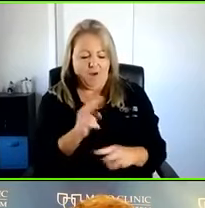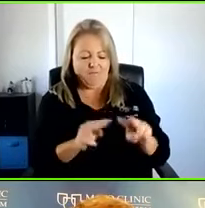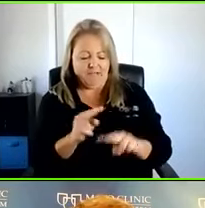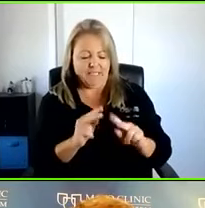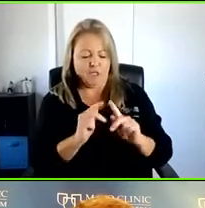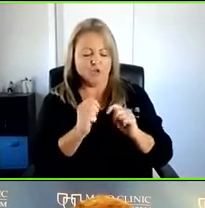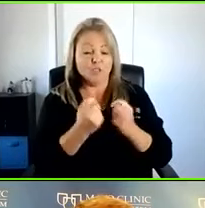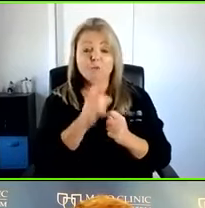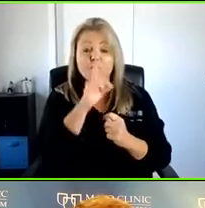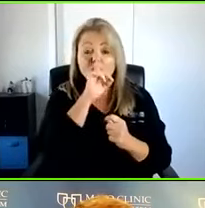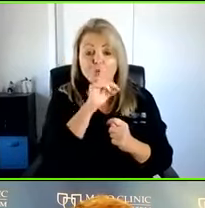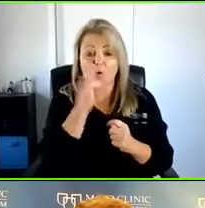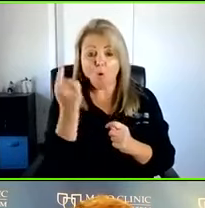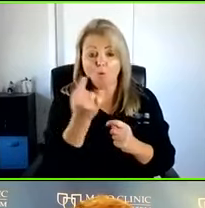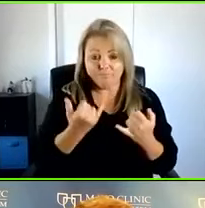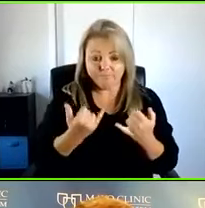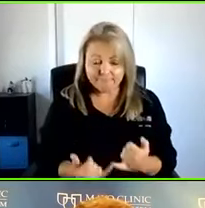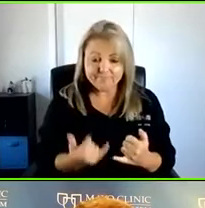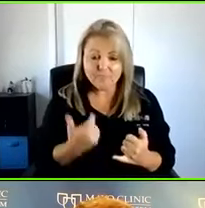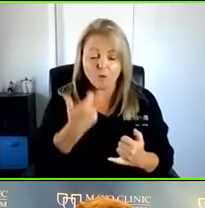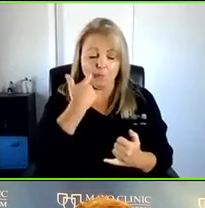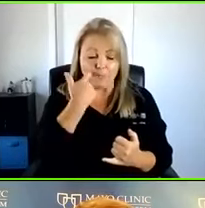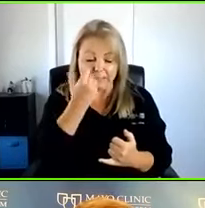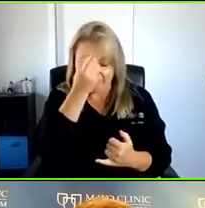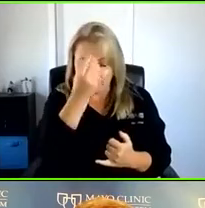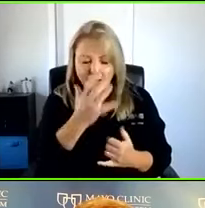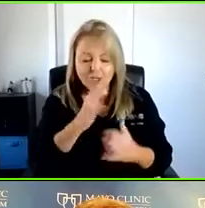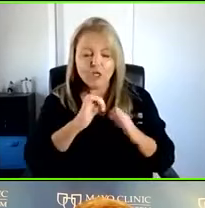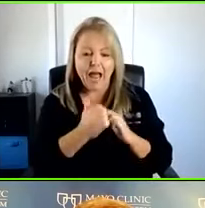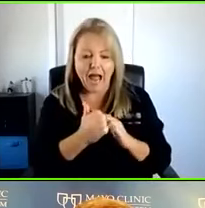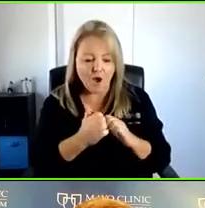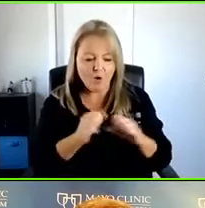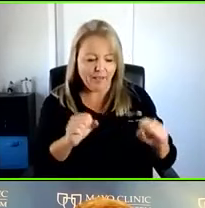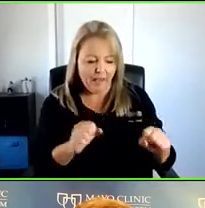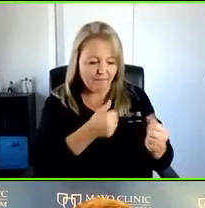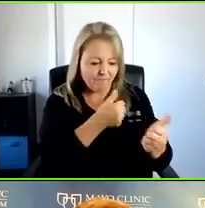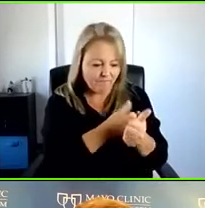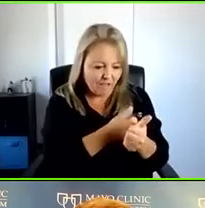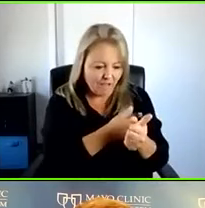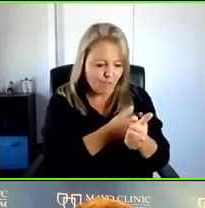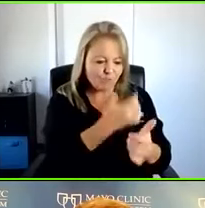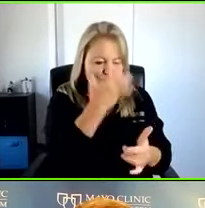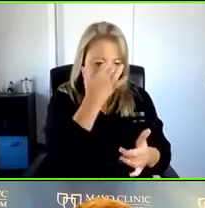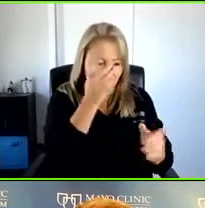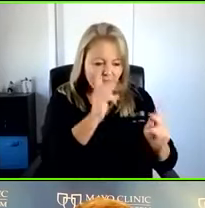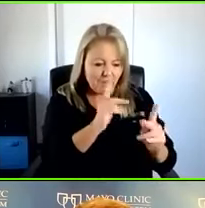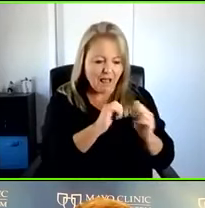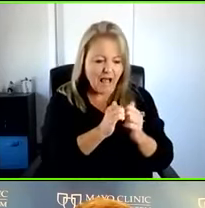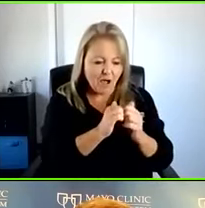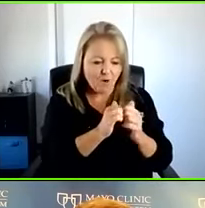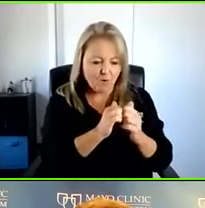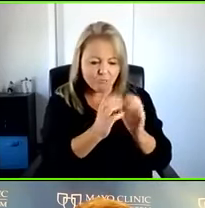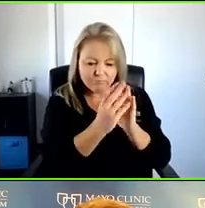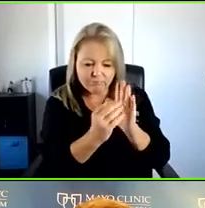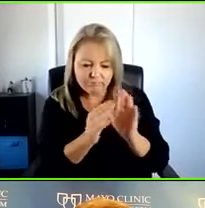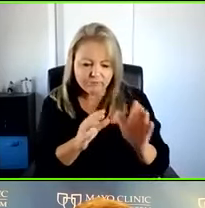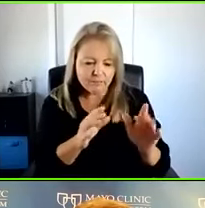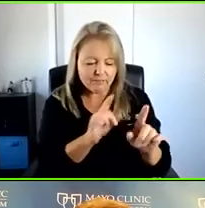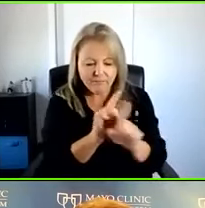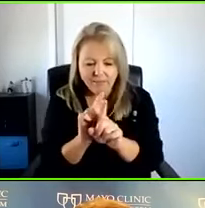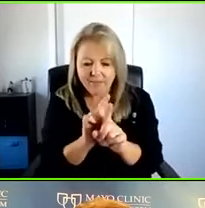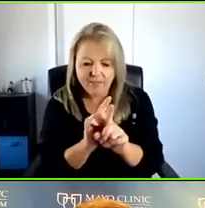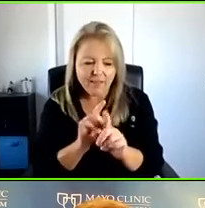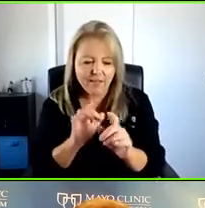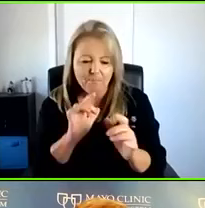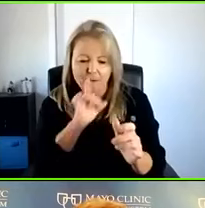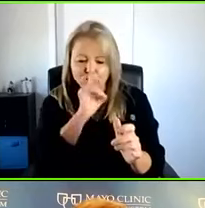they are always up to date on the latest information about how to conduct those investigations, and we can have a really well coordinated effort